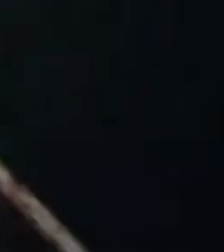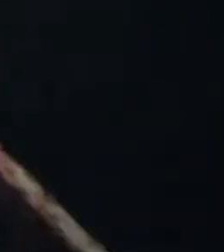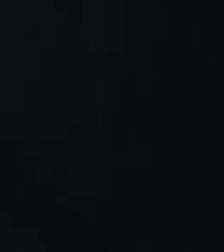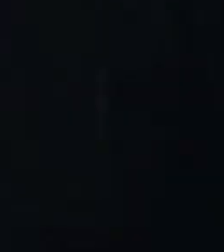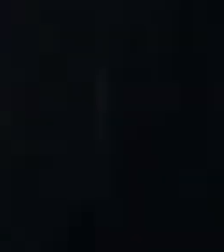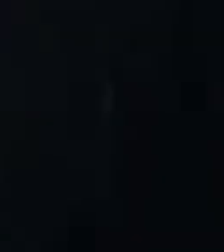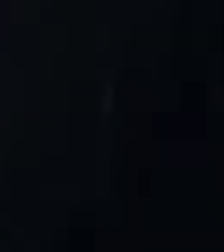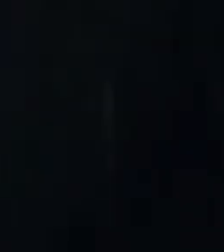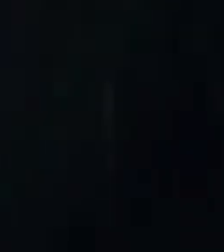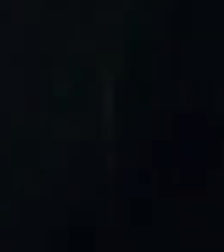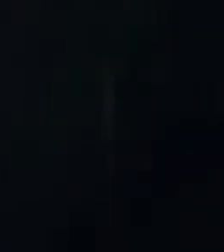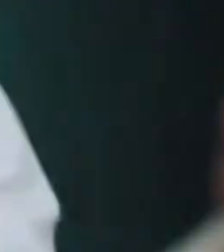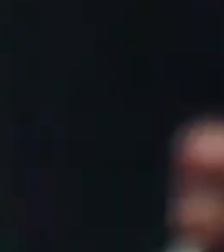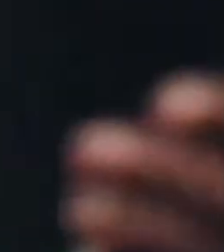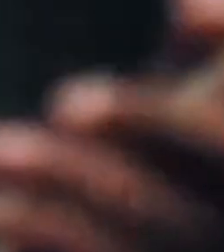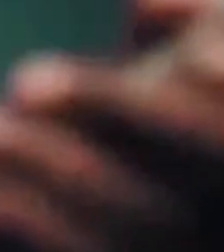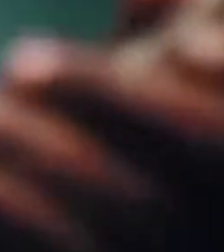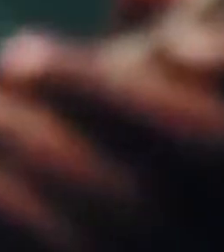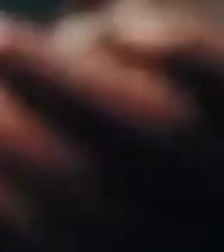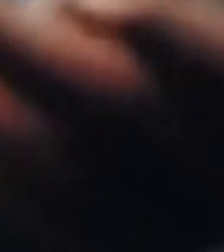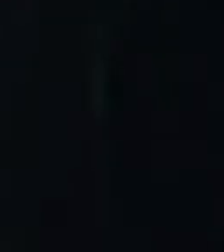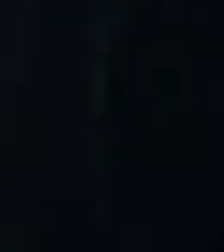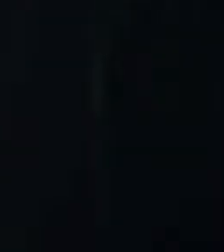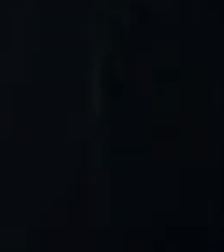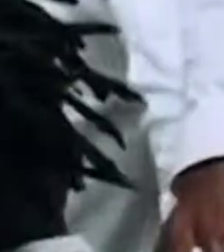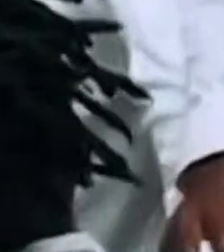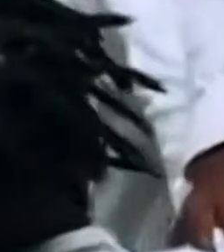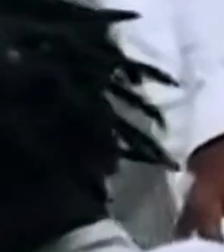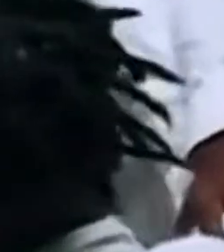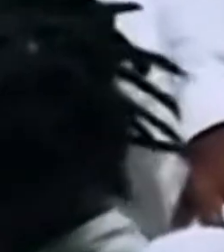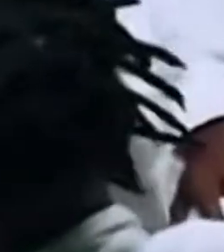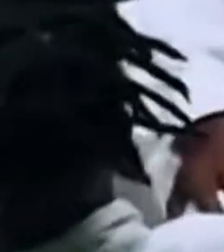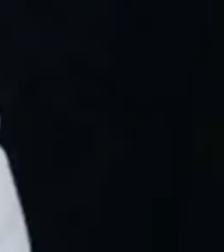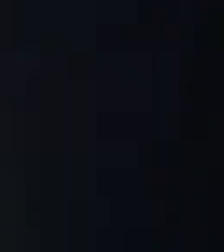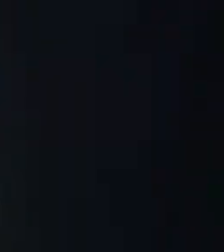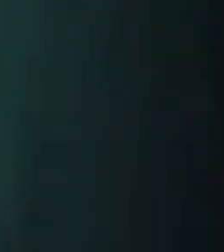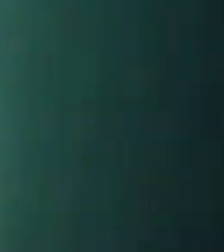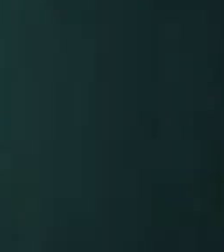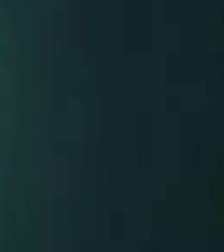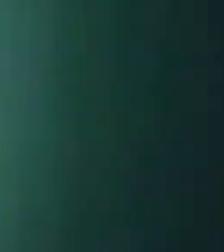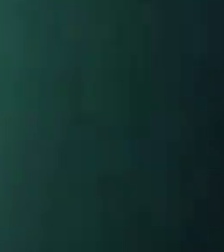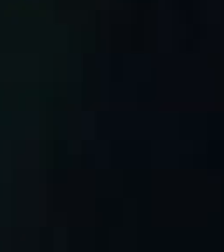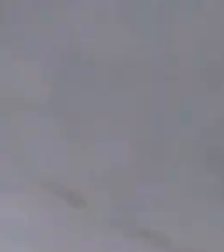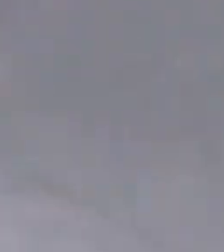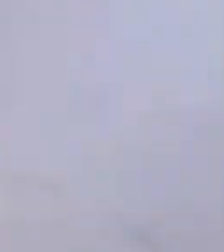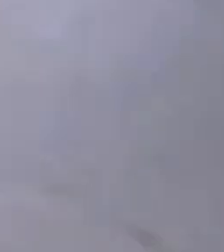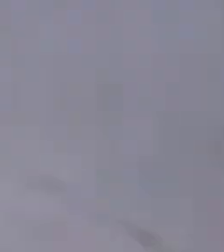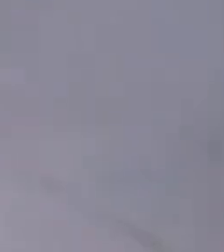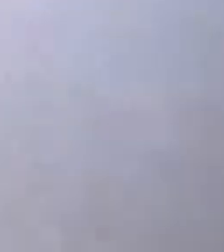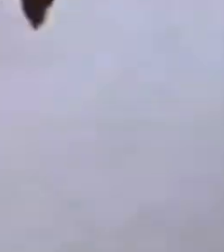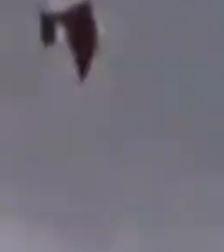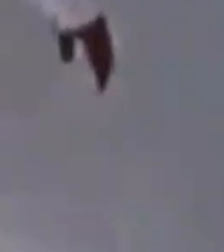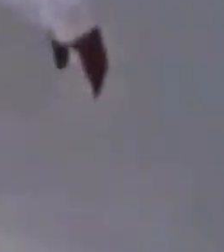Mwana wafu. Chobe haruku Lelo kule nagati